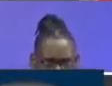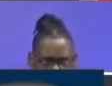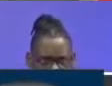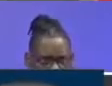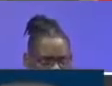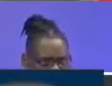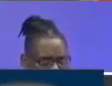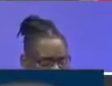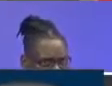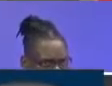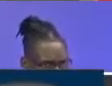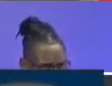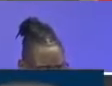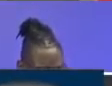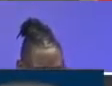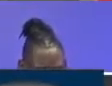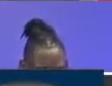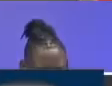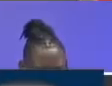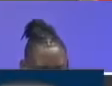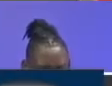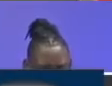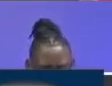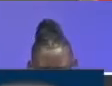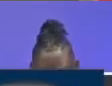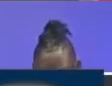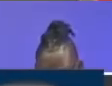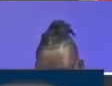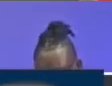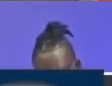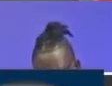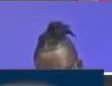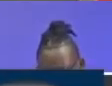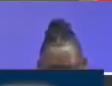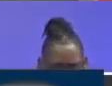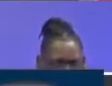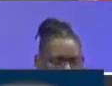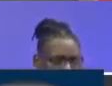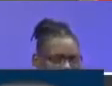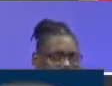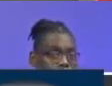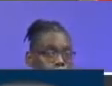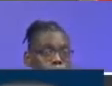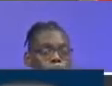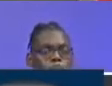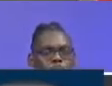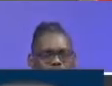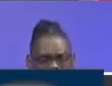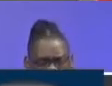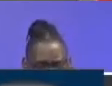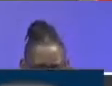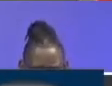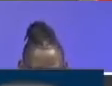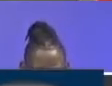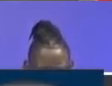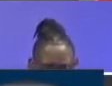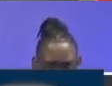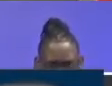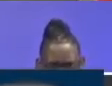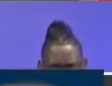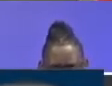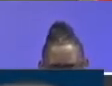in. The relevant legal amendments would be made to the laws so as to allow this to kick